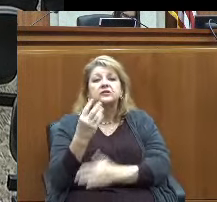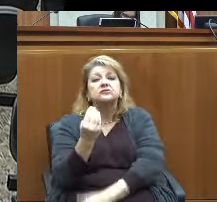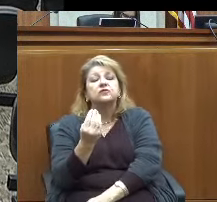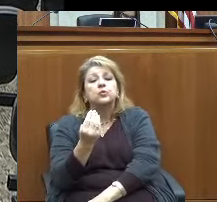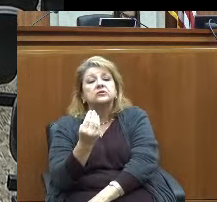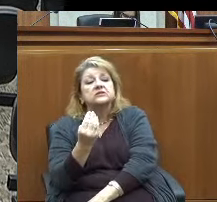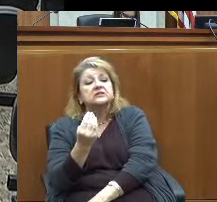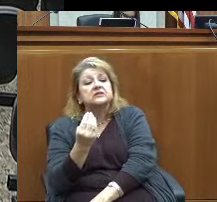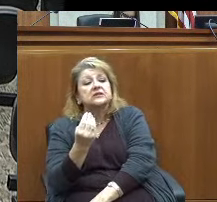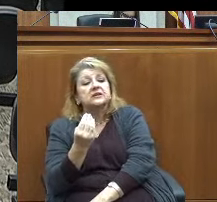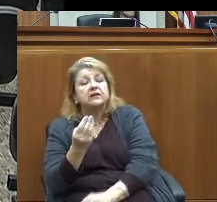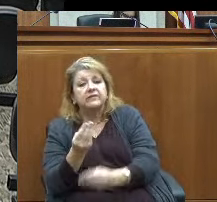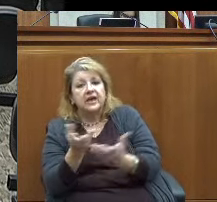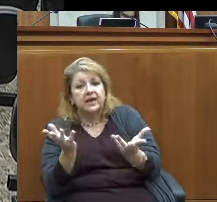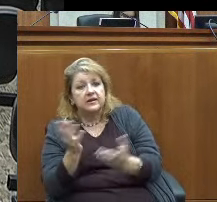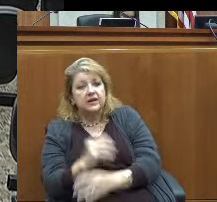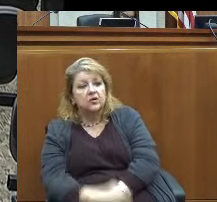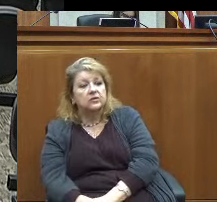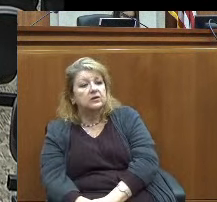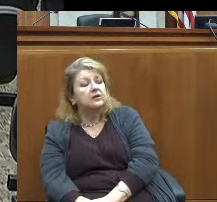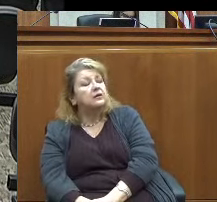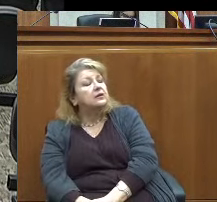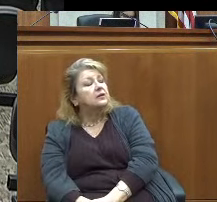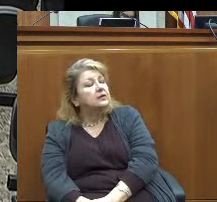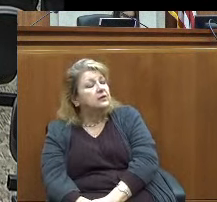14 of the handout.